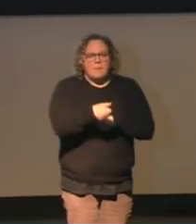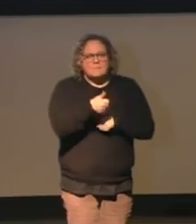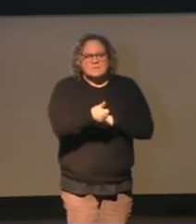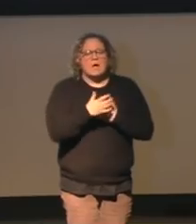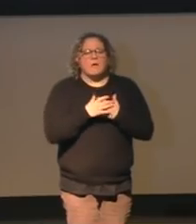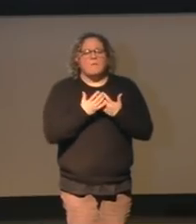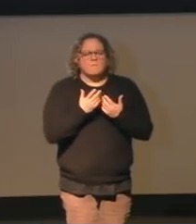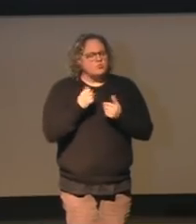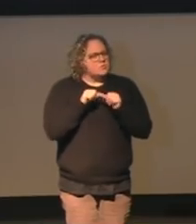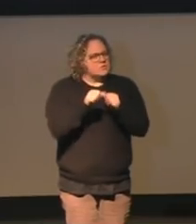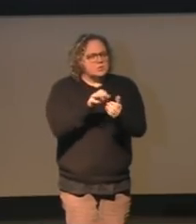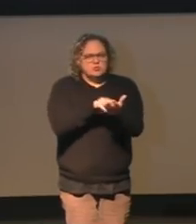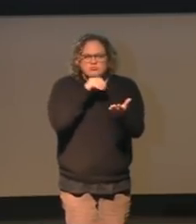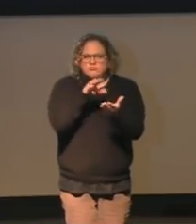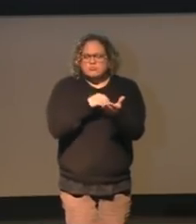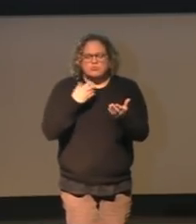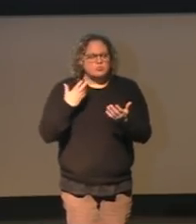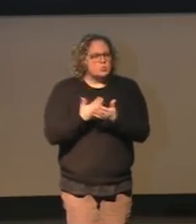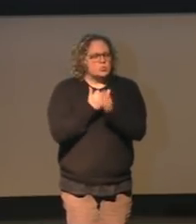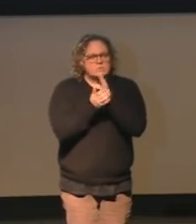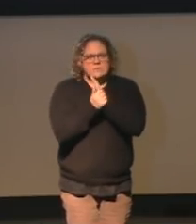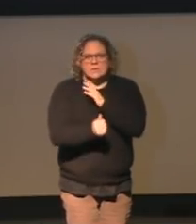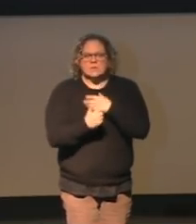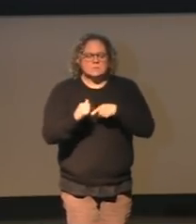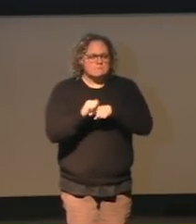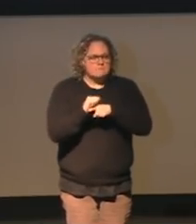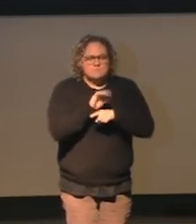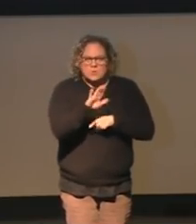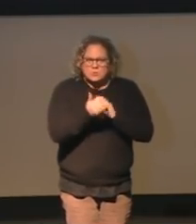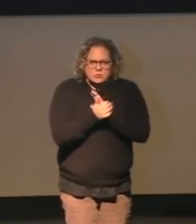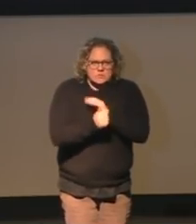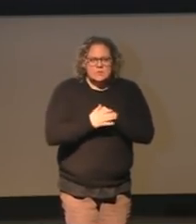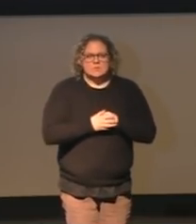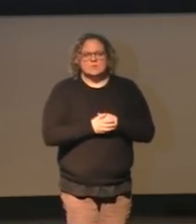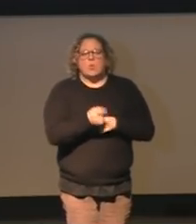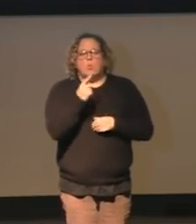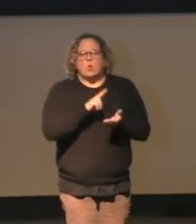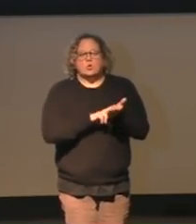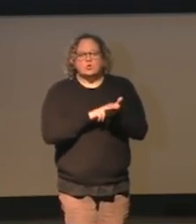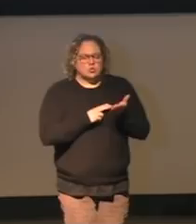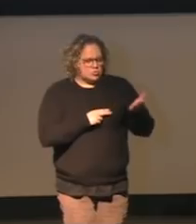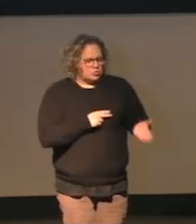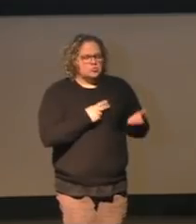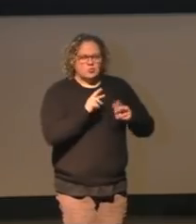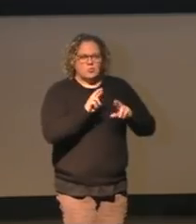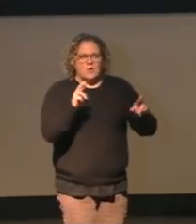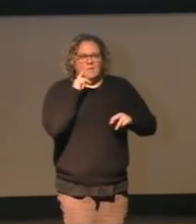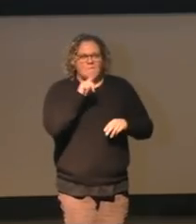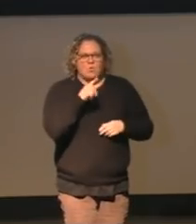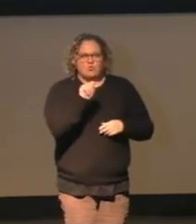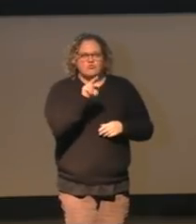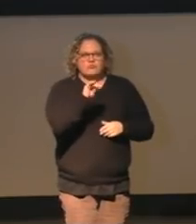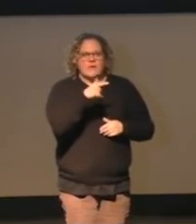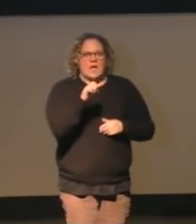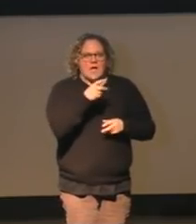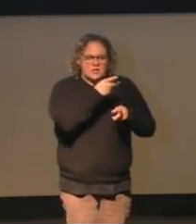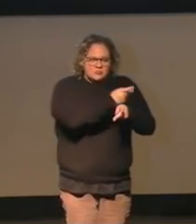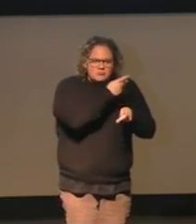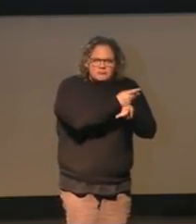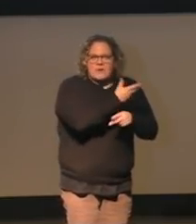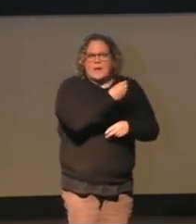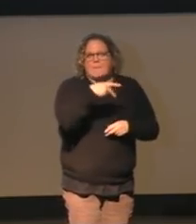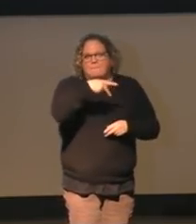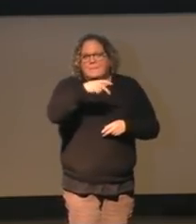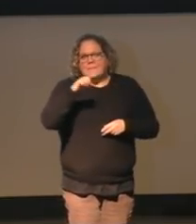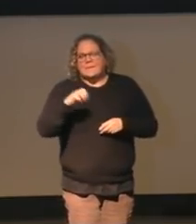brush up on their skills. And another picture here of a nurse getting ready for triage and PPE. I liked the words to